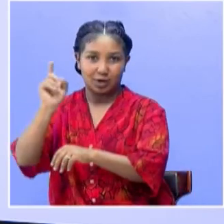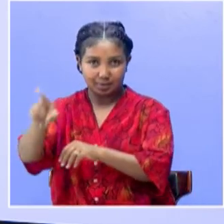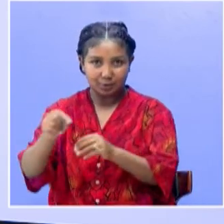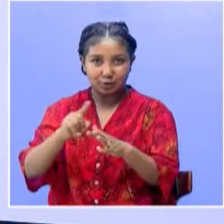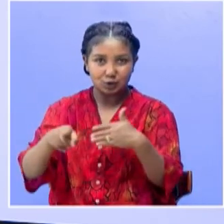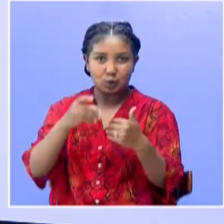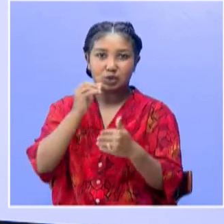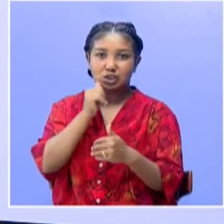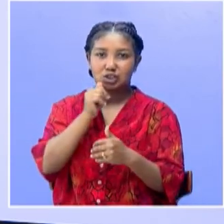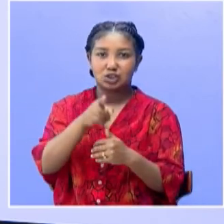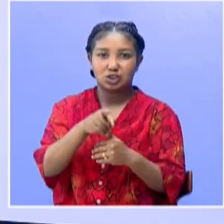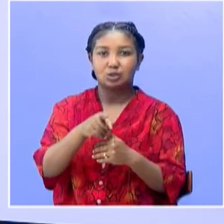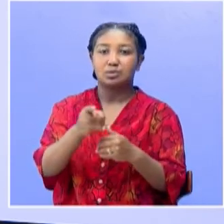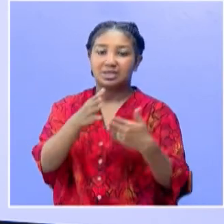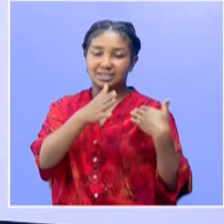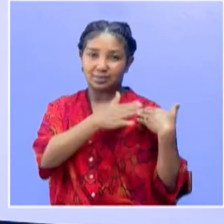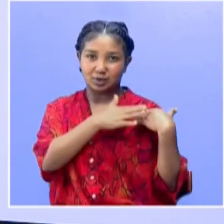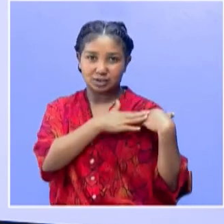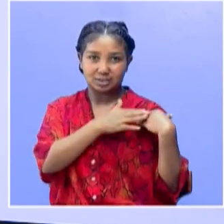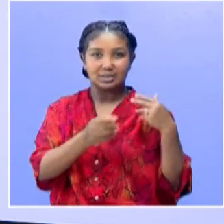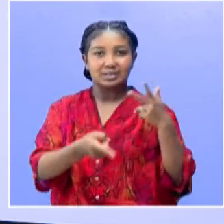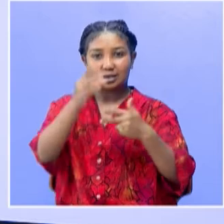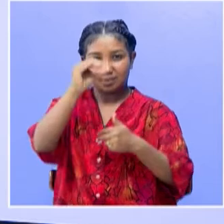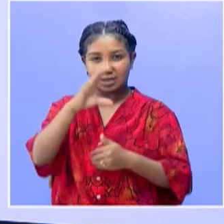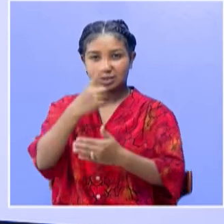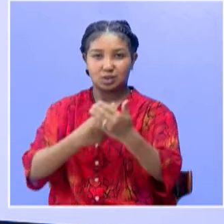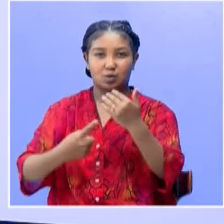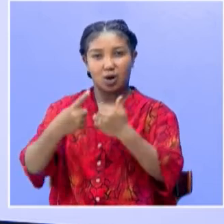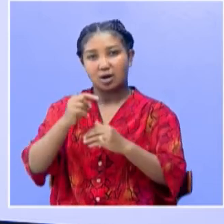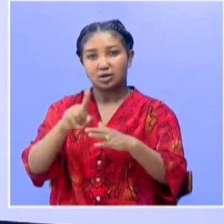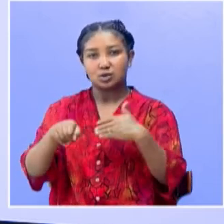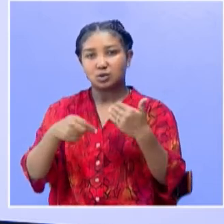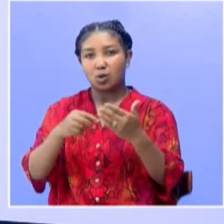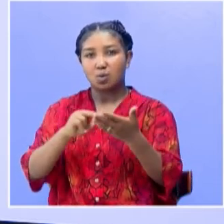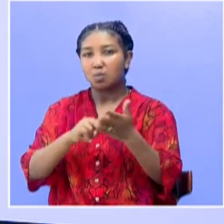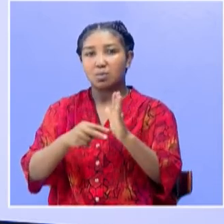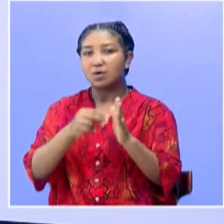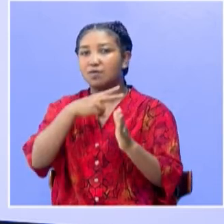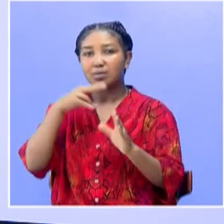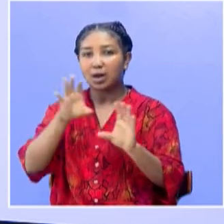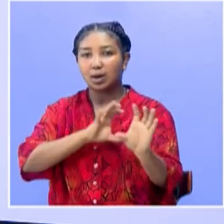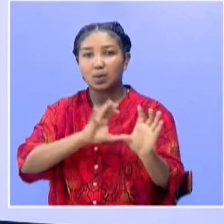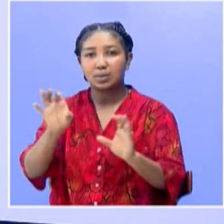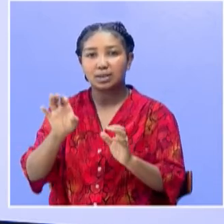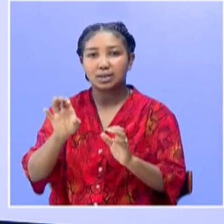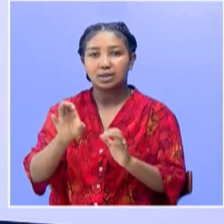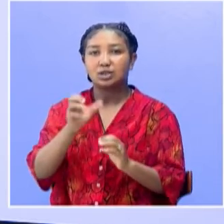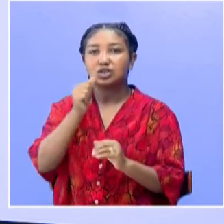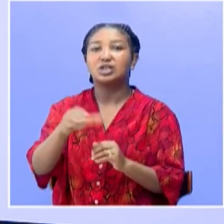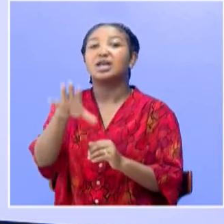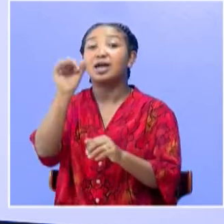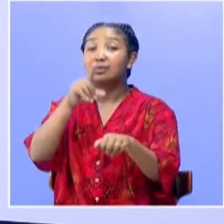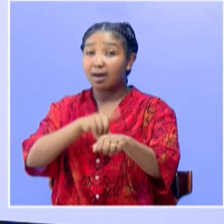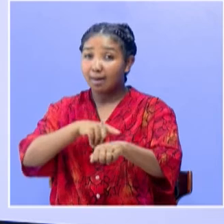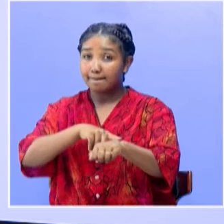So, she, our subject is what? Third person singular. So, what do we do with the verb? She get